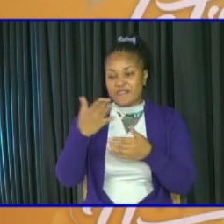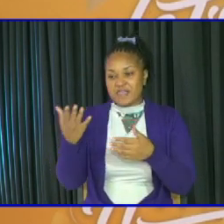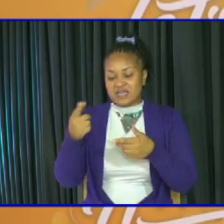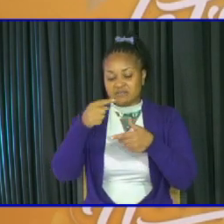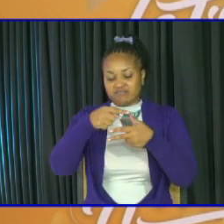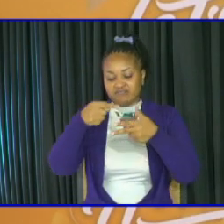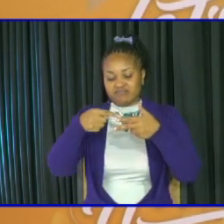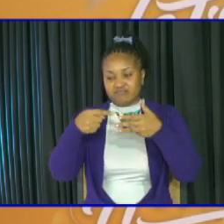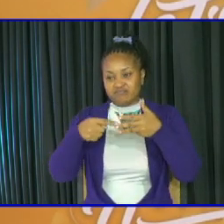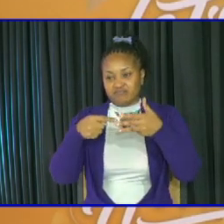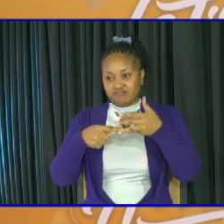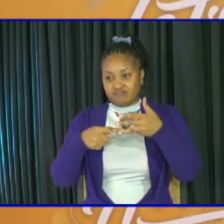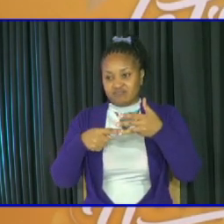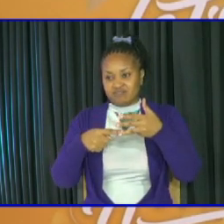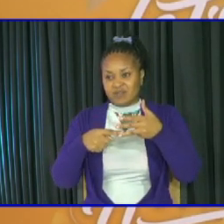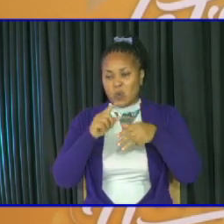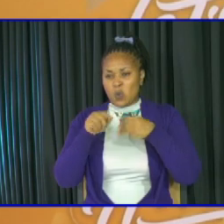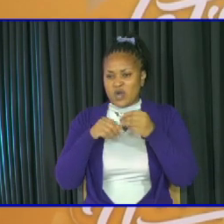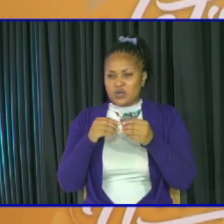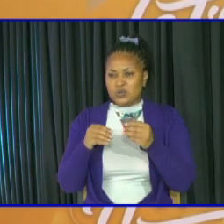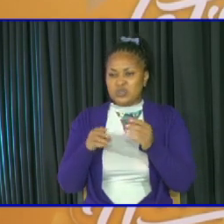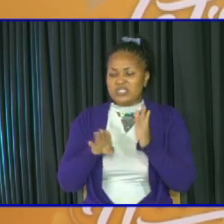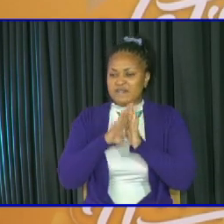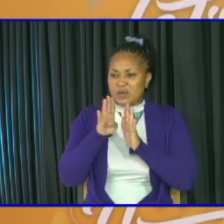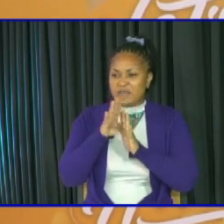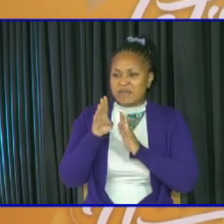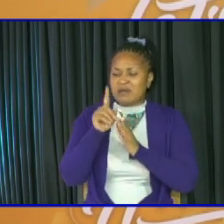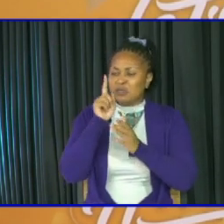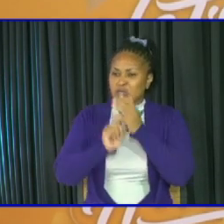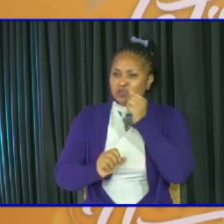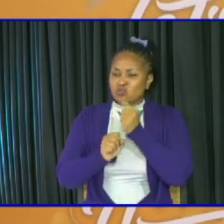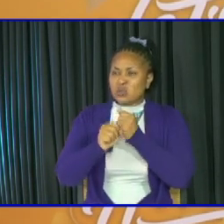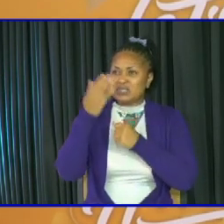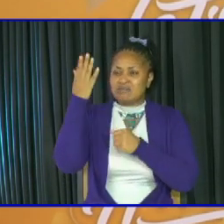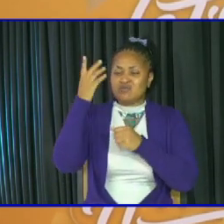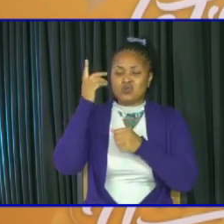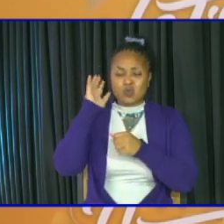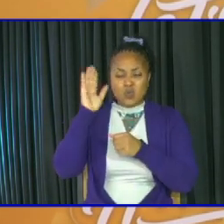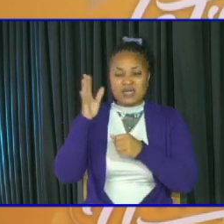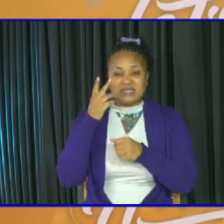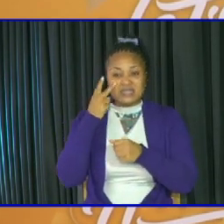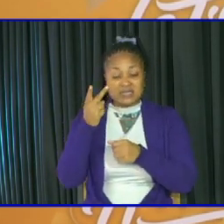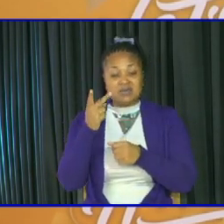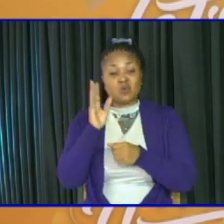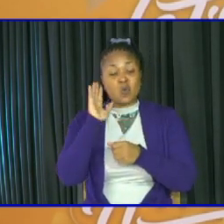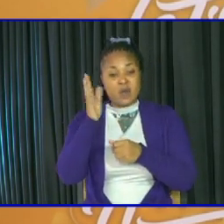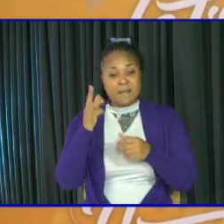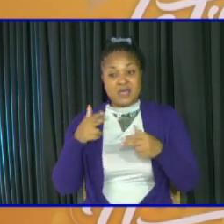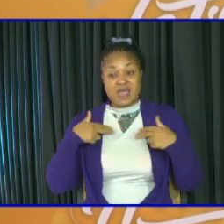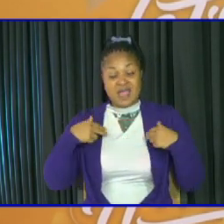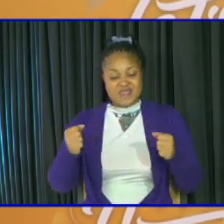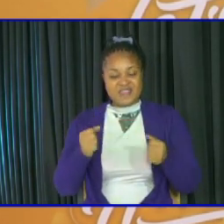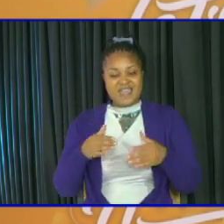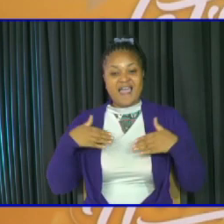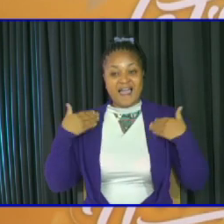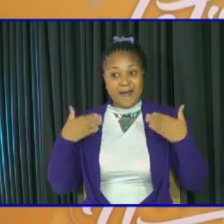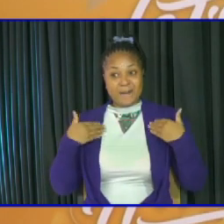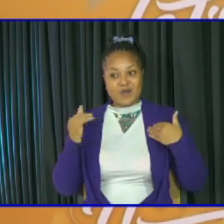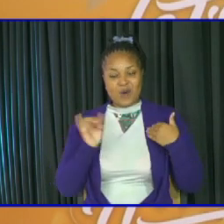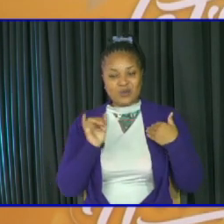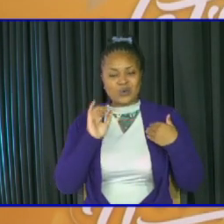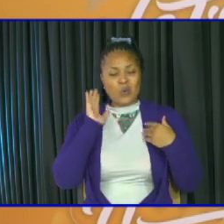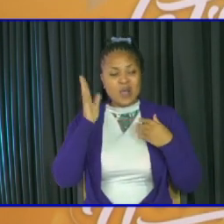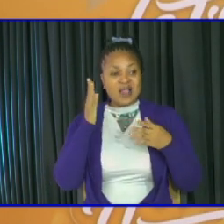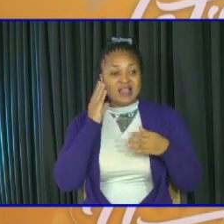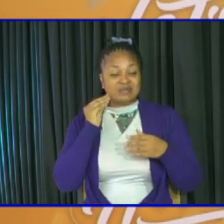them and trust him, you'll find that you will be healthy, happy, and you will also